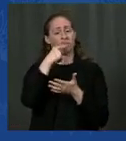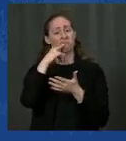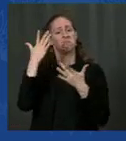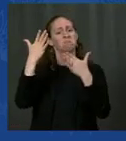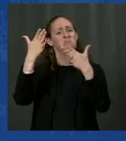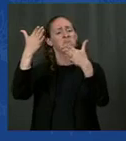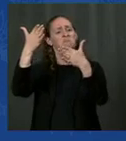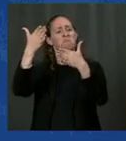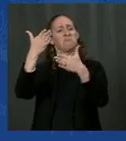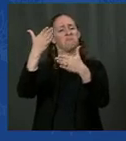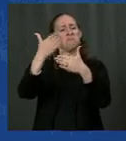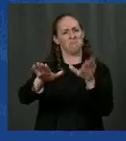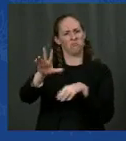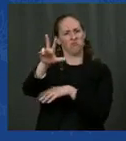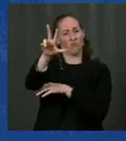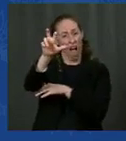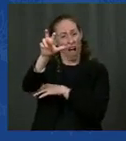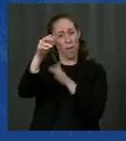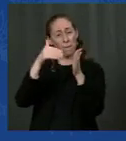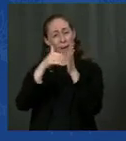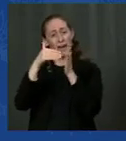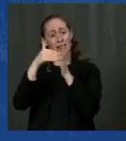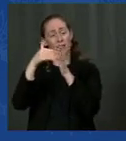Afghanistan, for 2 decades.